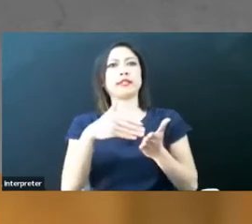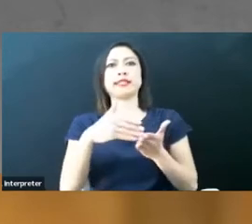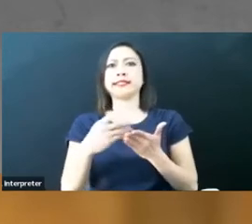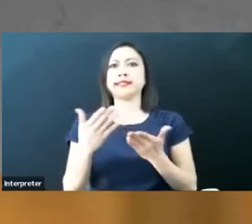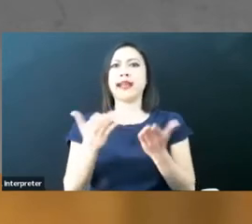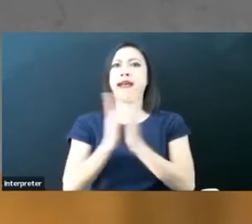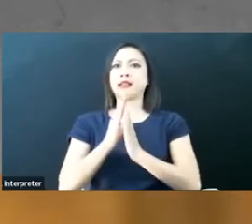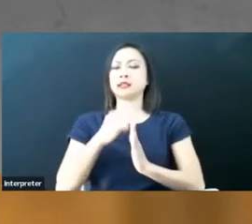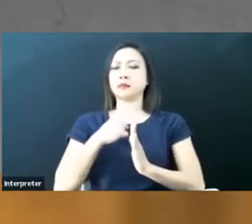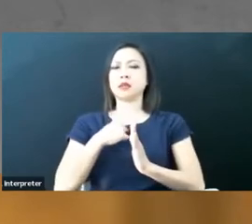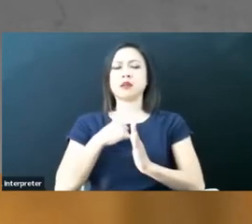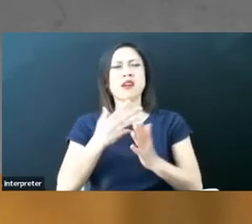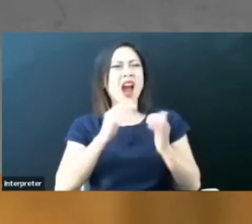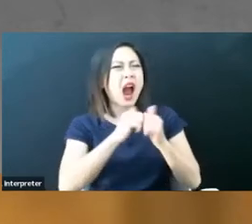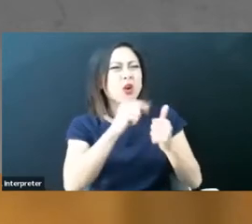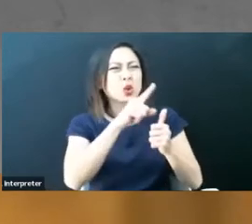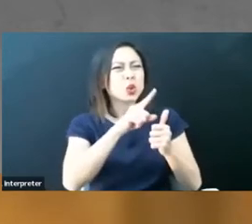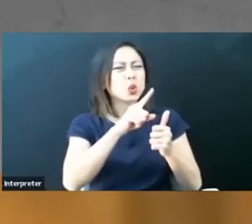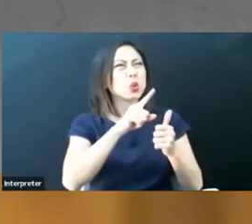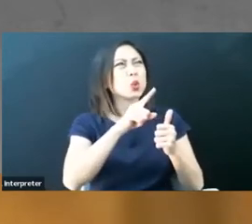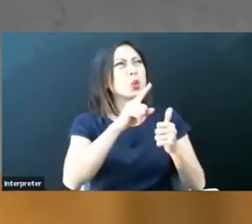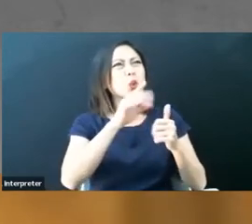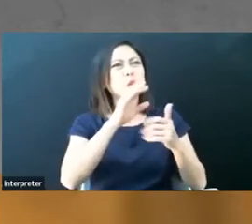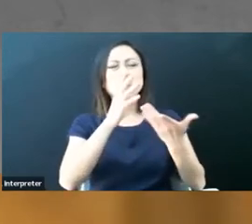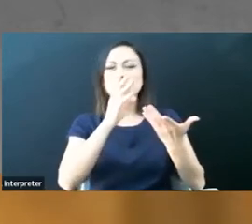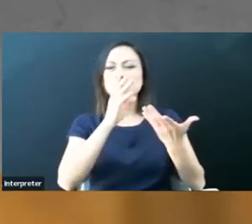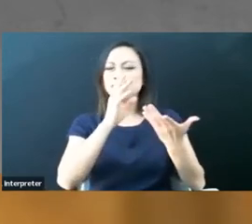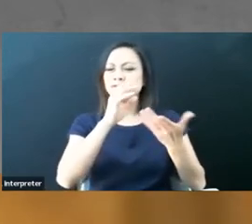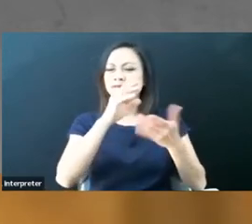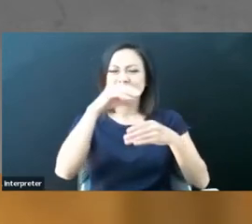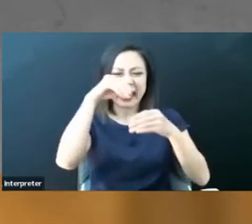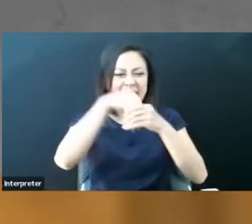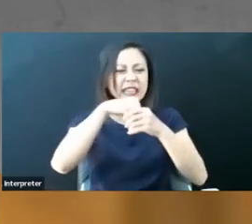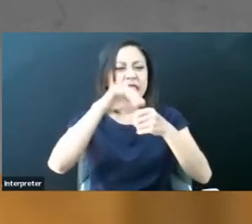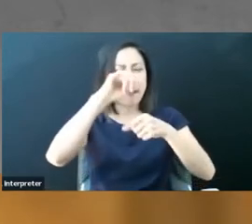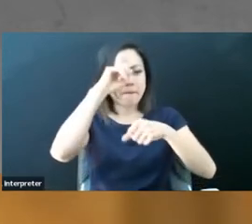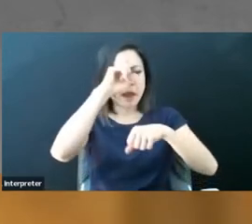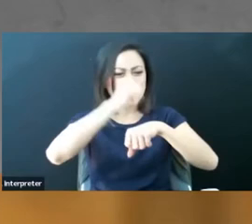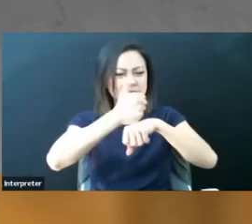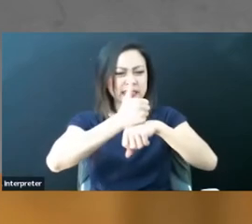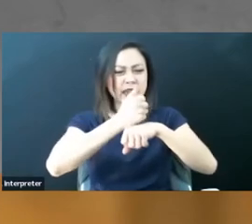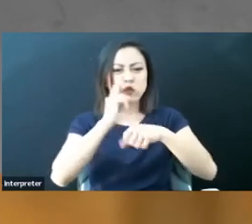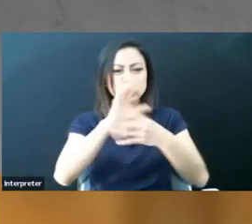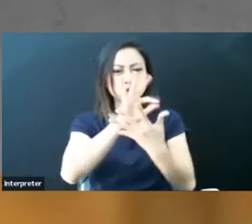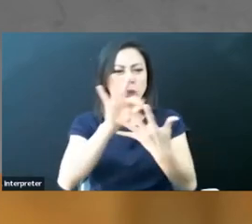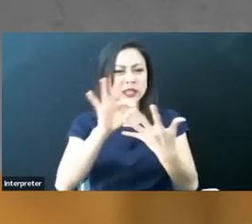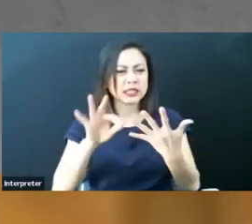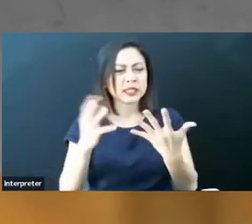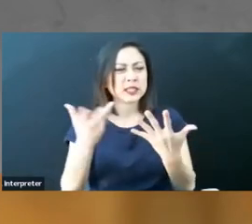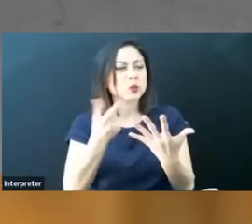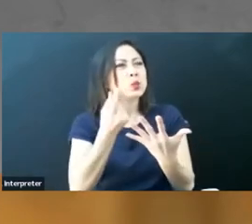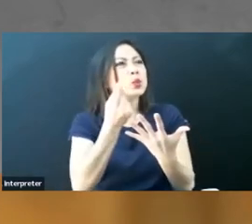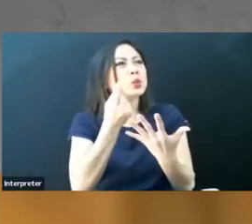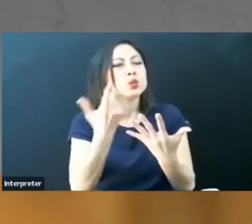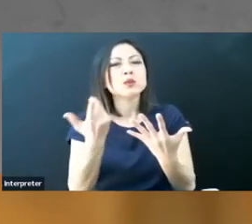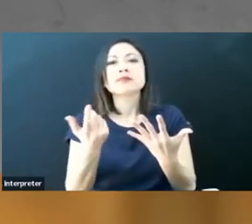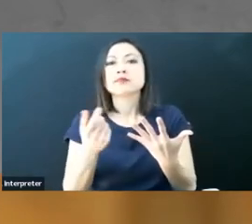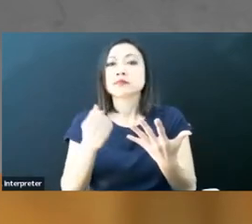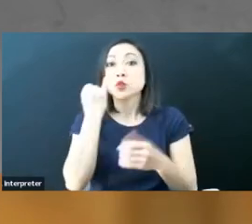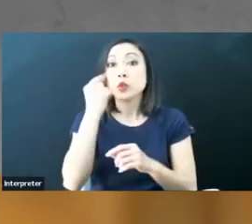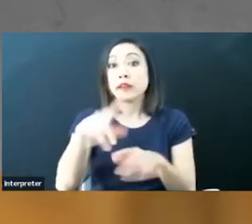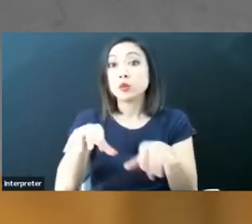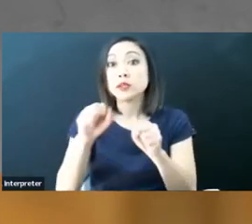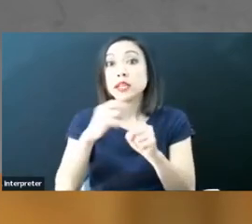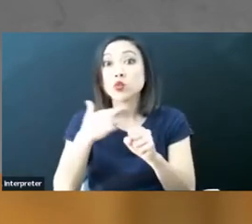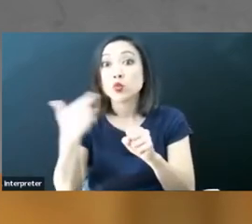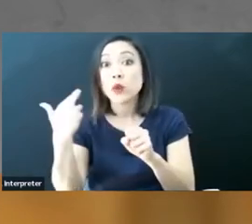the mindset, the notion of choices? Well, if you are taking risk, by definition, everything doesn't